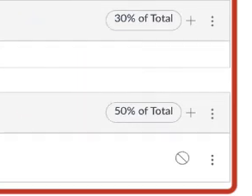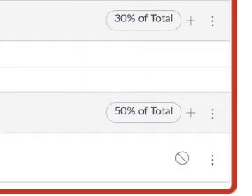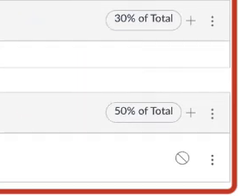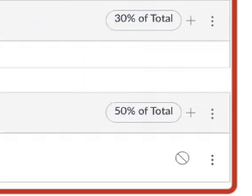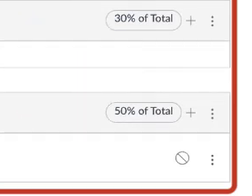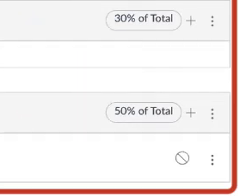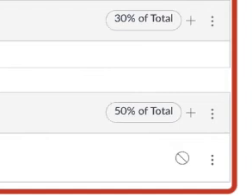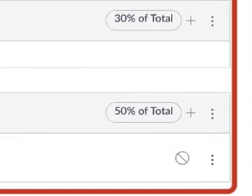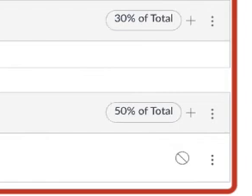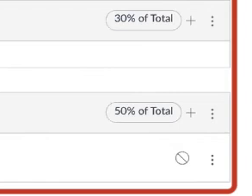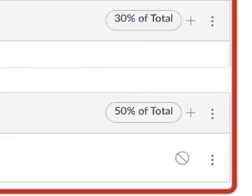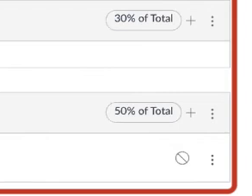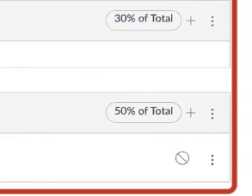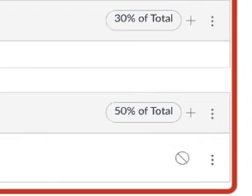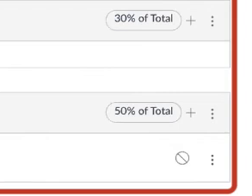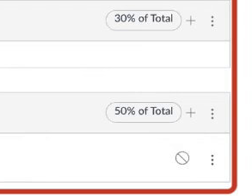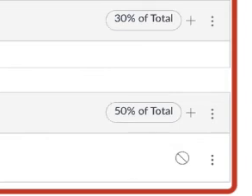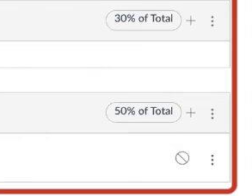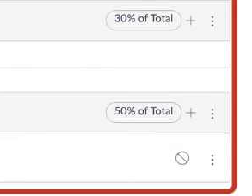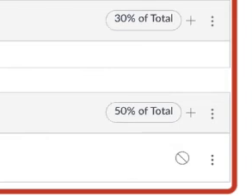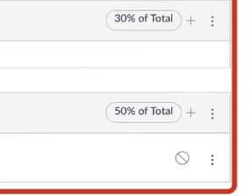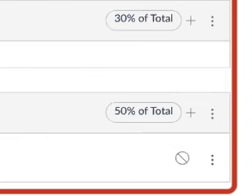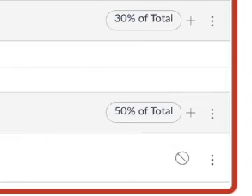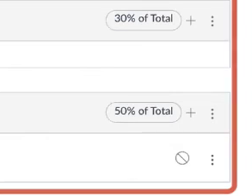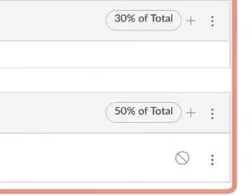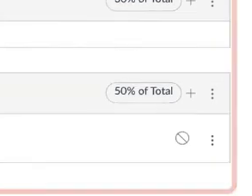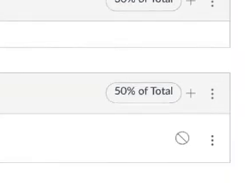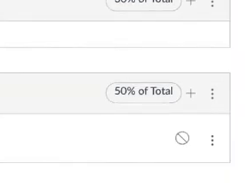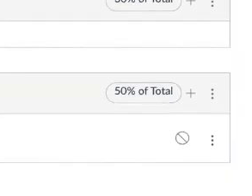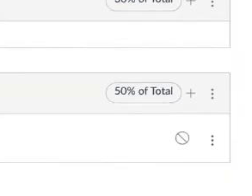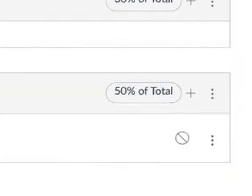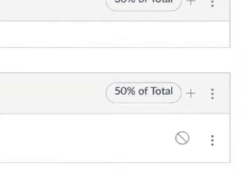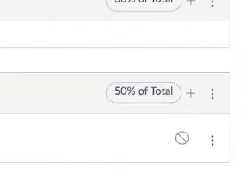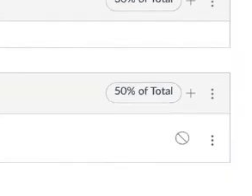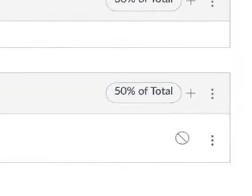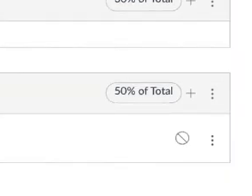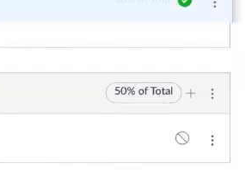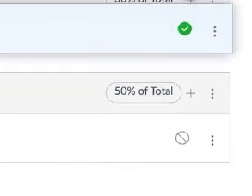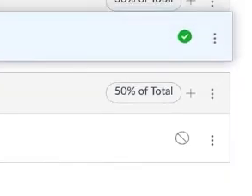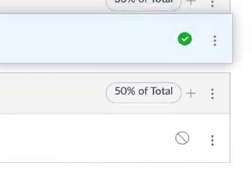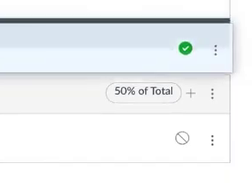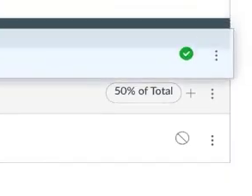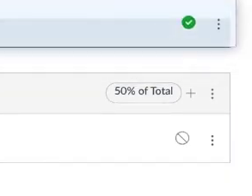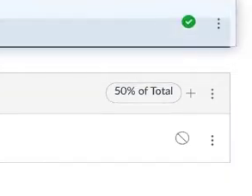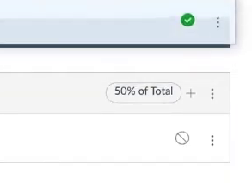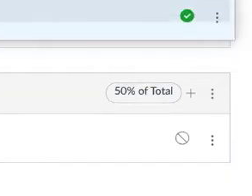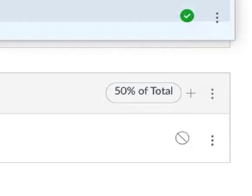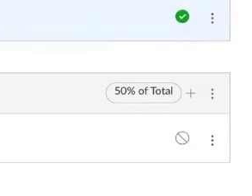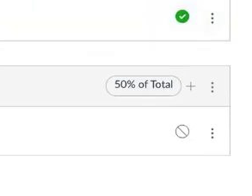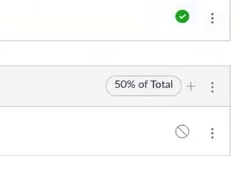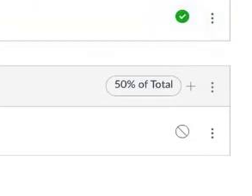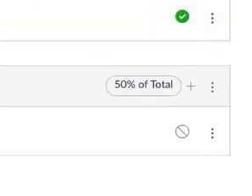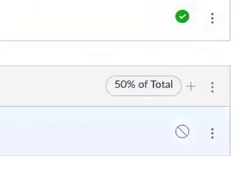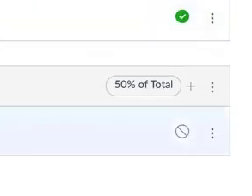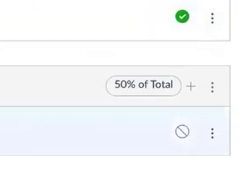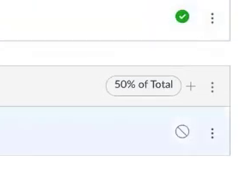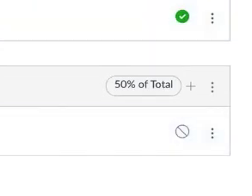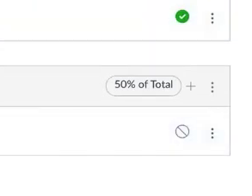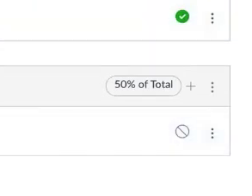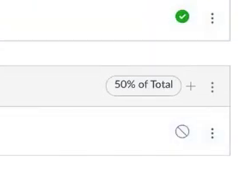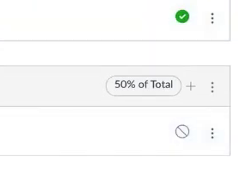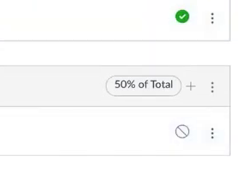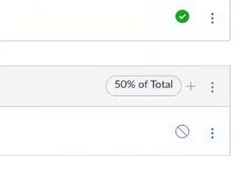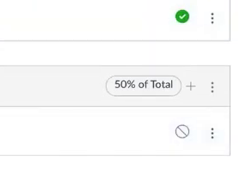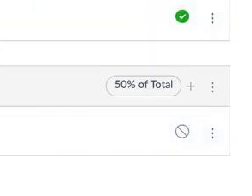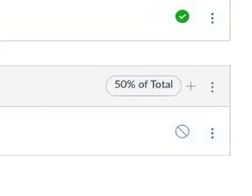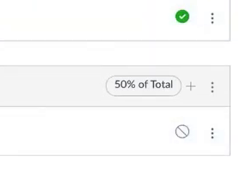calculation, we have to have this index page where we drag the midterm exam down to exams, put it in there,